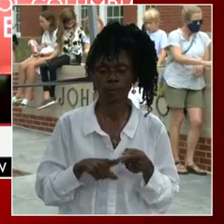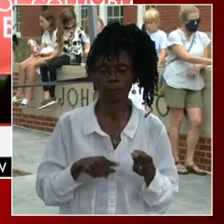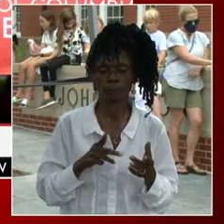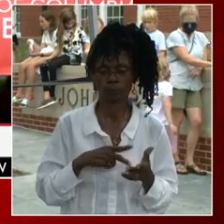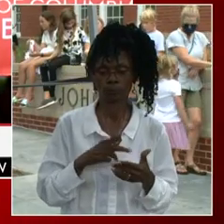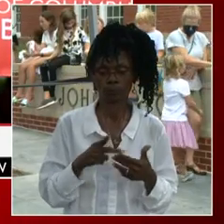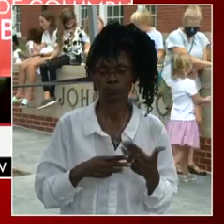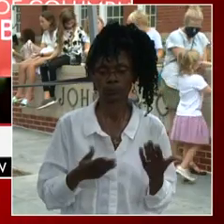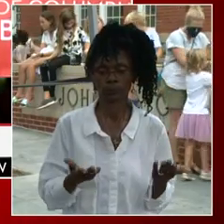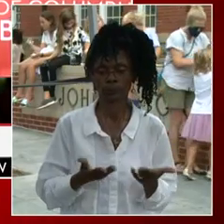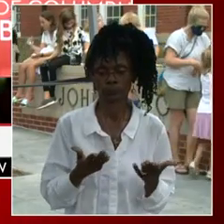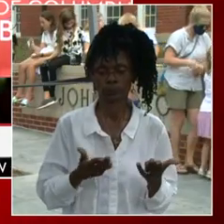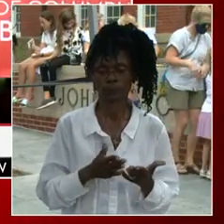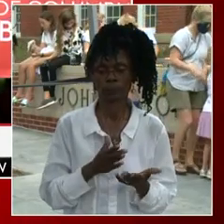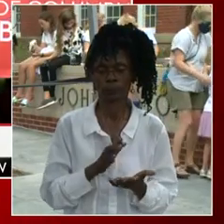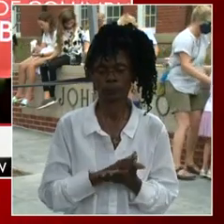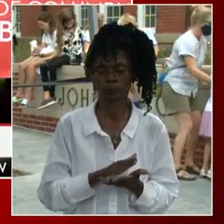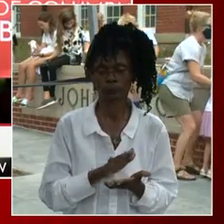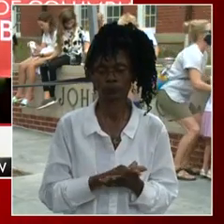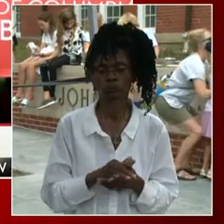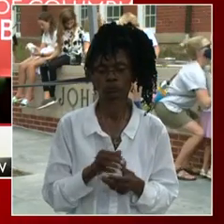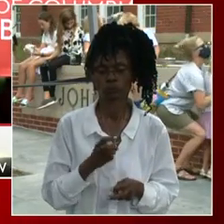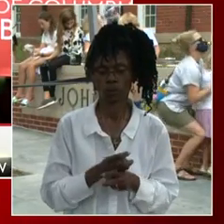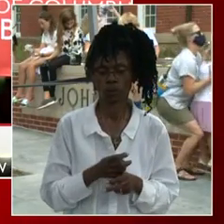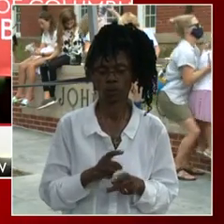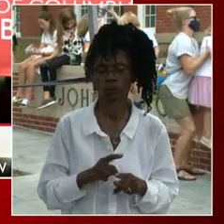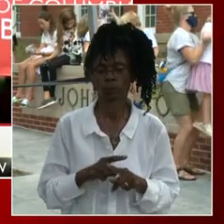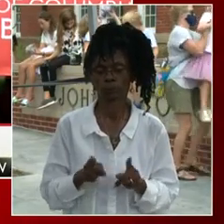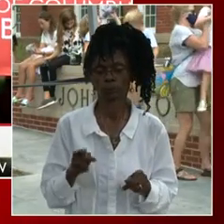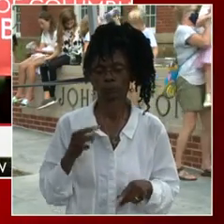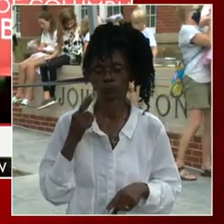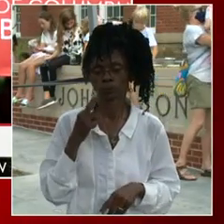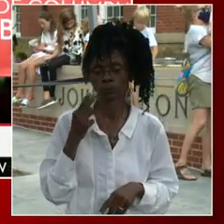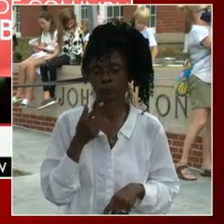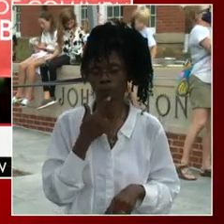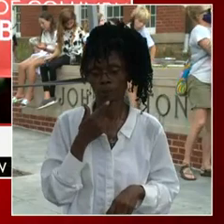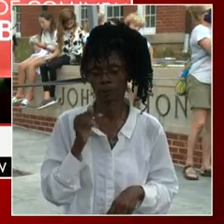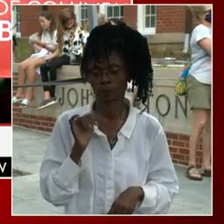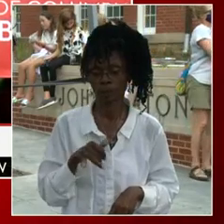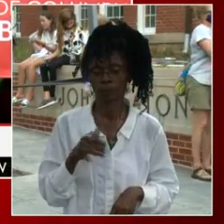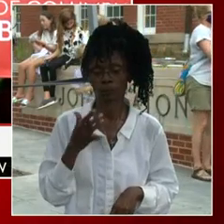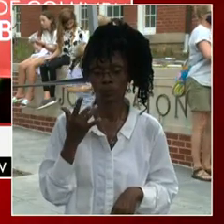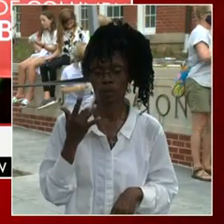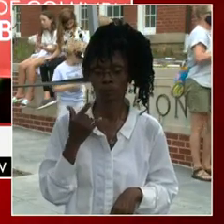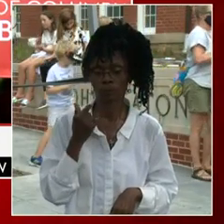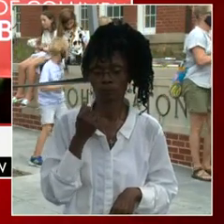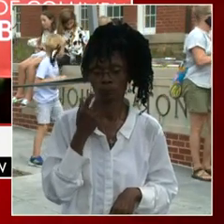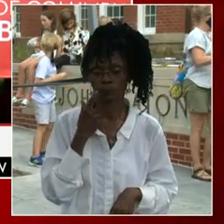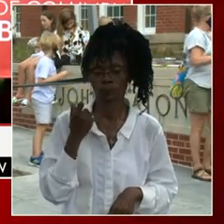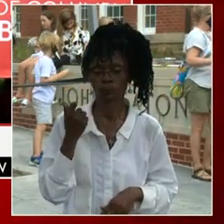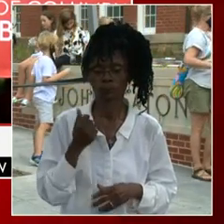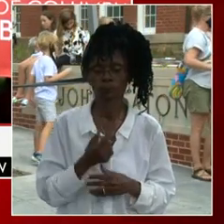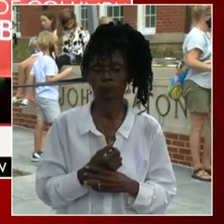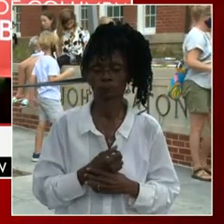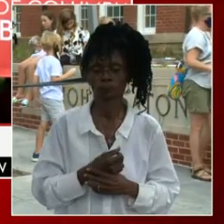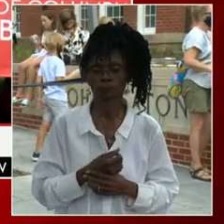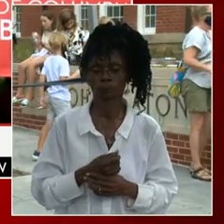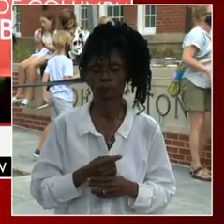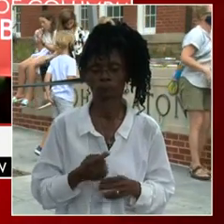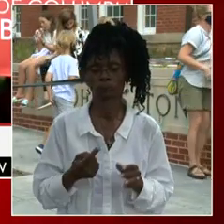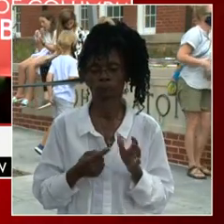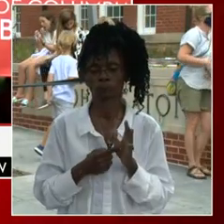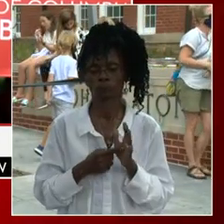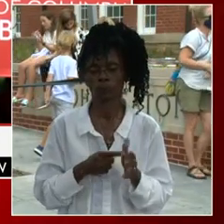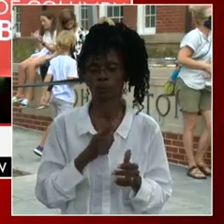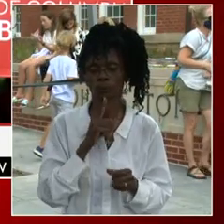Hardy and Hearst. And the reason why I mention that is not only to illustrate their commitment, but to also share with you